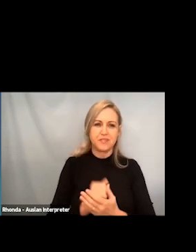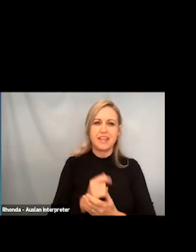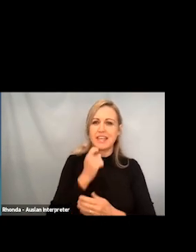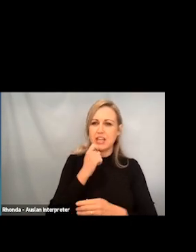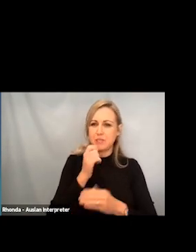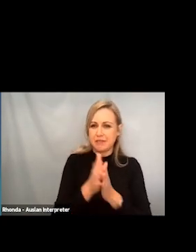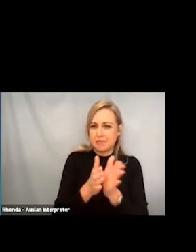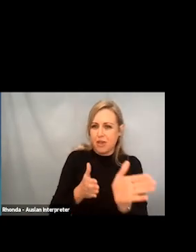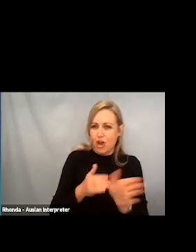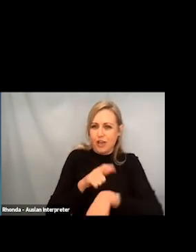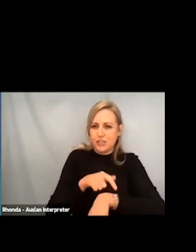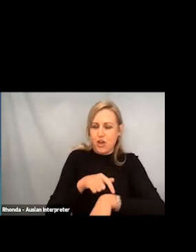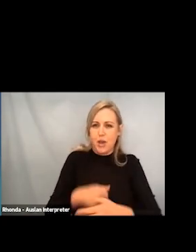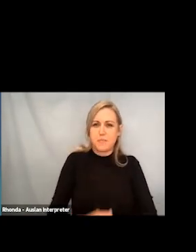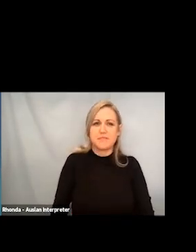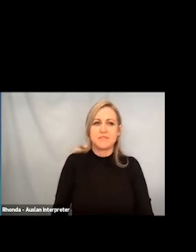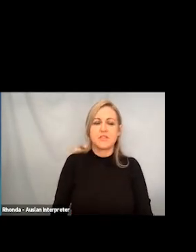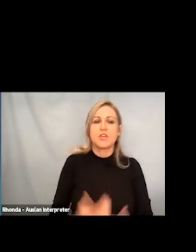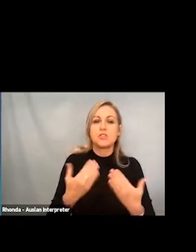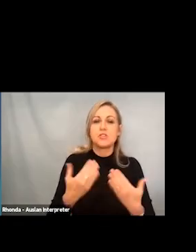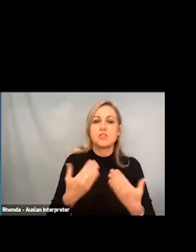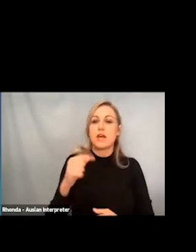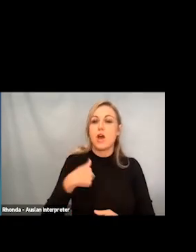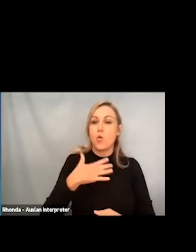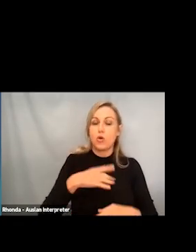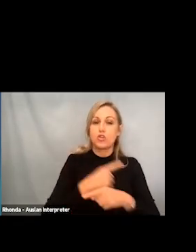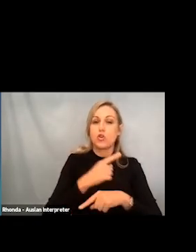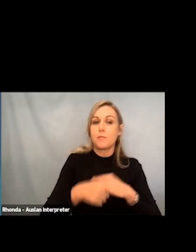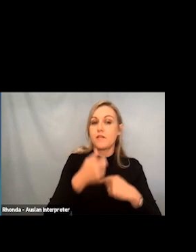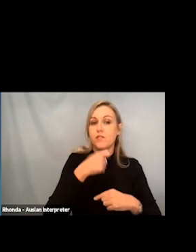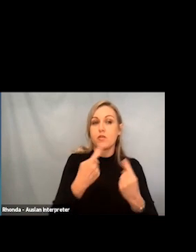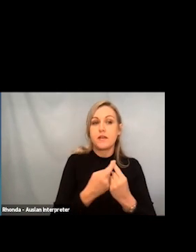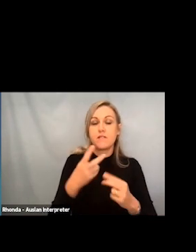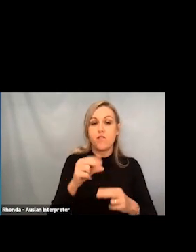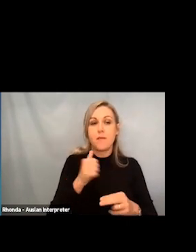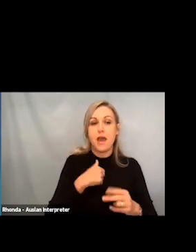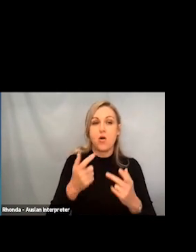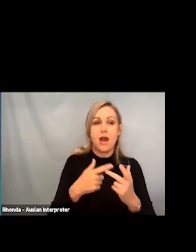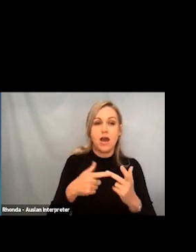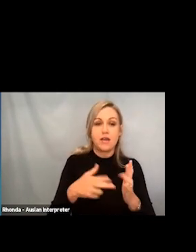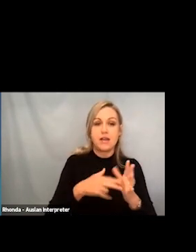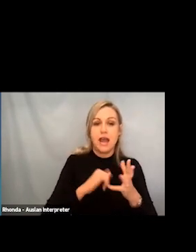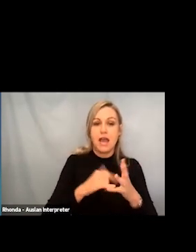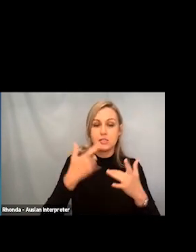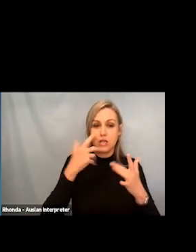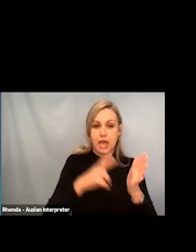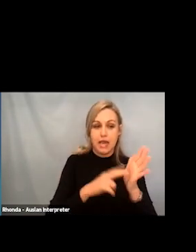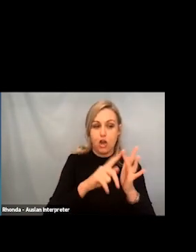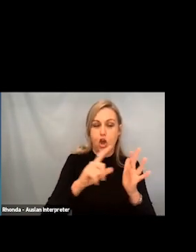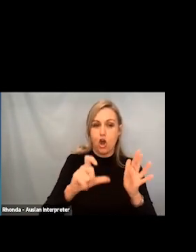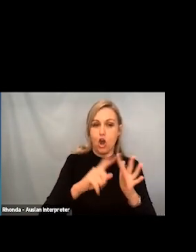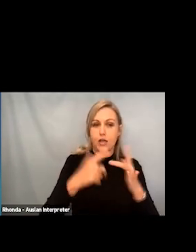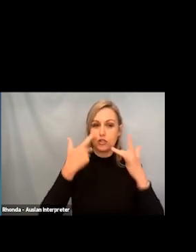time. So today I want to talk about some findings from the NICE trial and some other recent research on pharmacotherapy